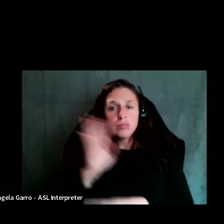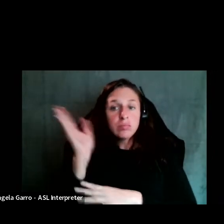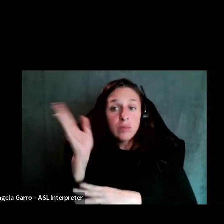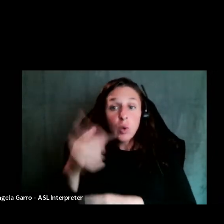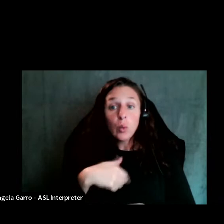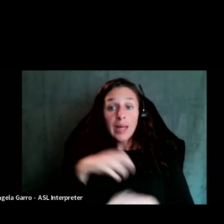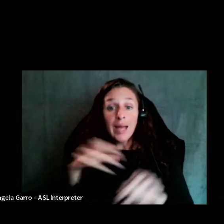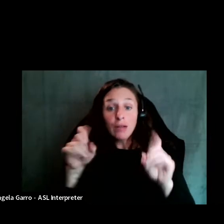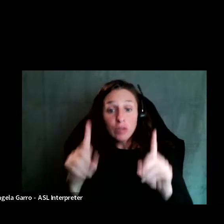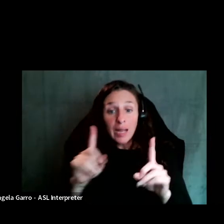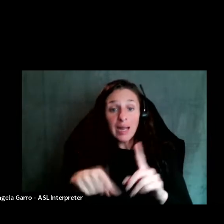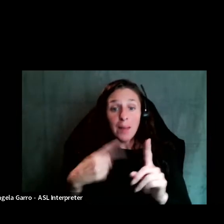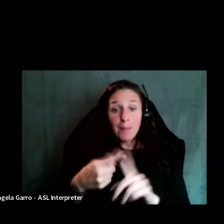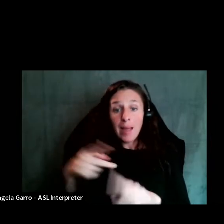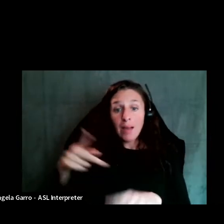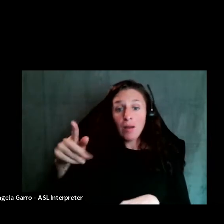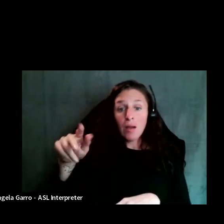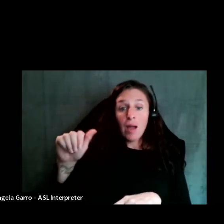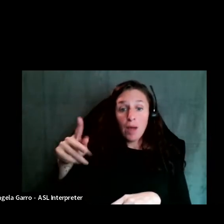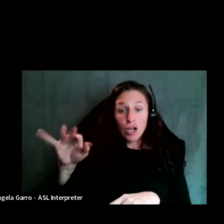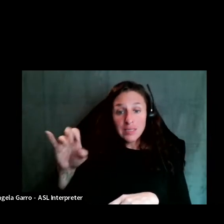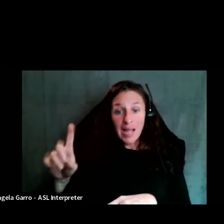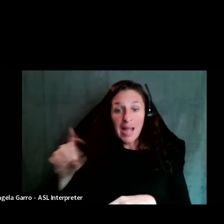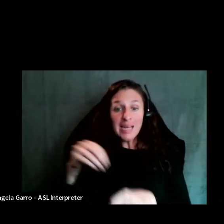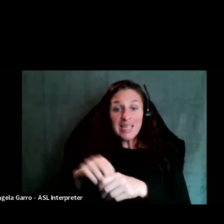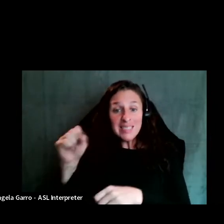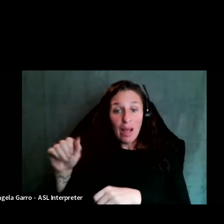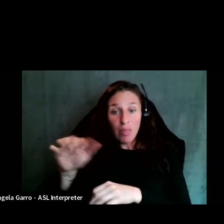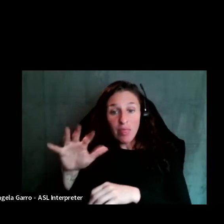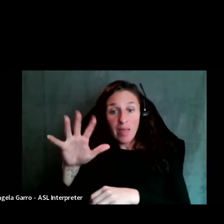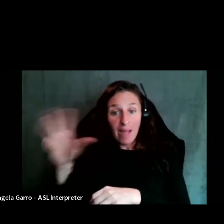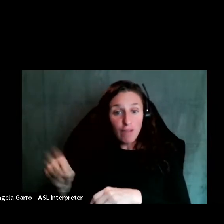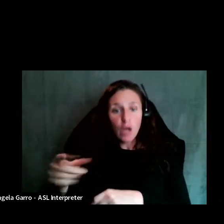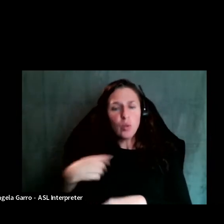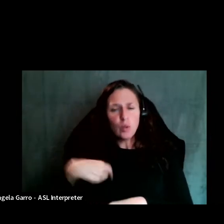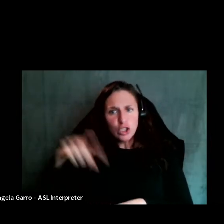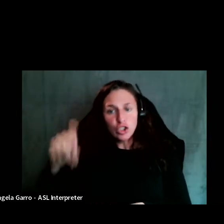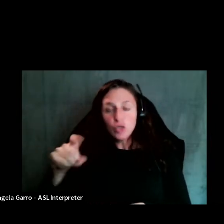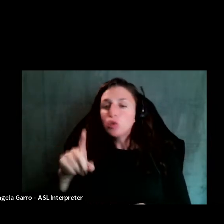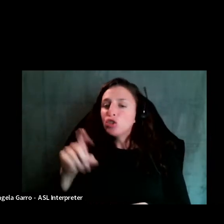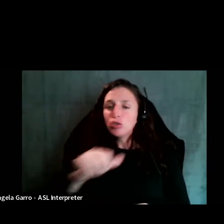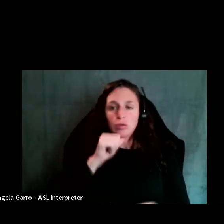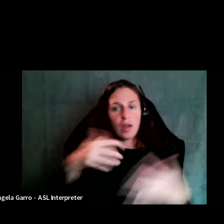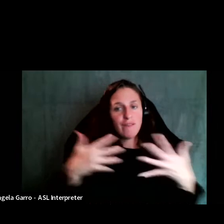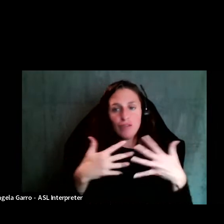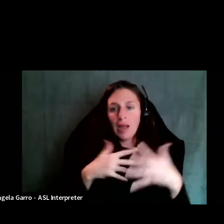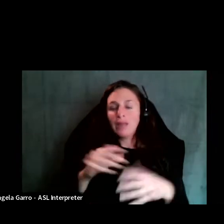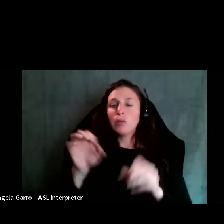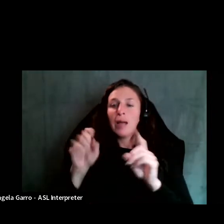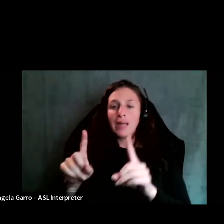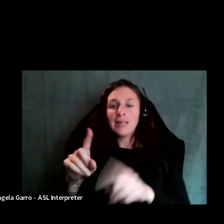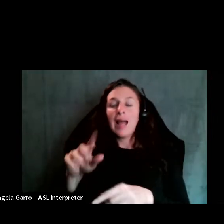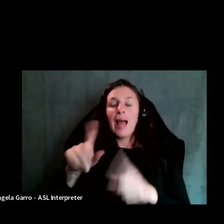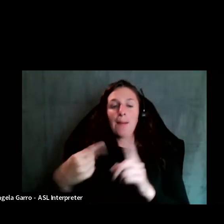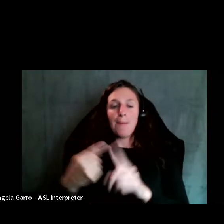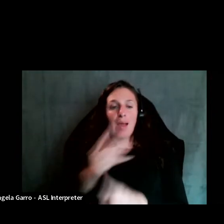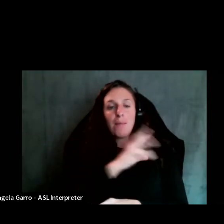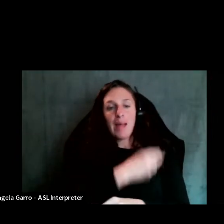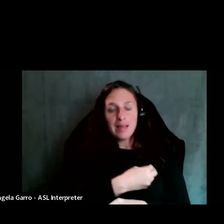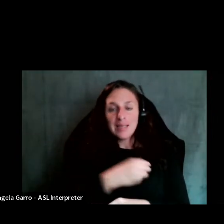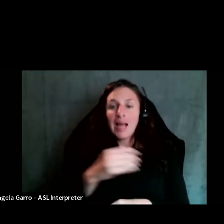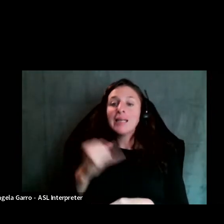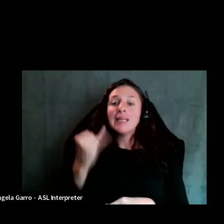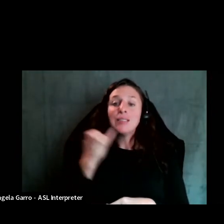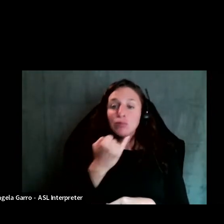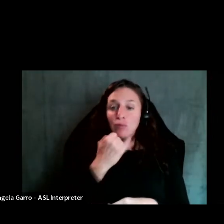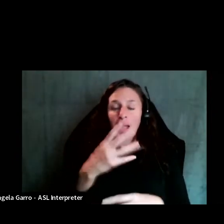about apartheid in South Africa, as we should, we shouldn't be afraid of educating about Palestine and Israel and current events. I